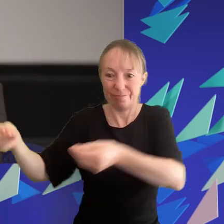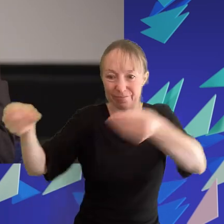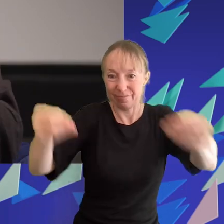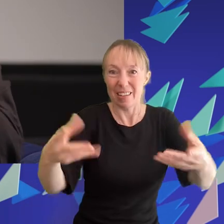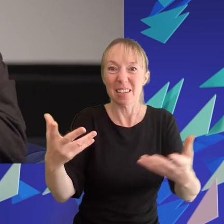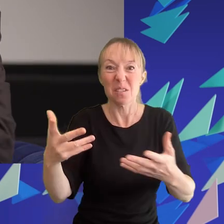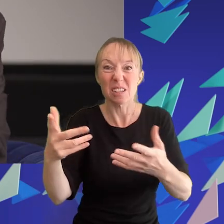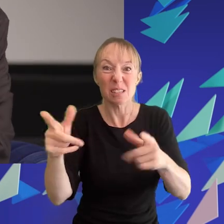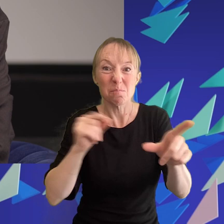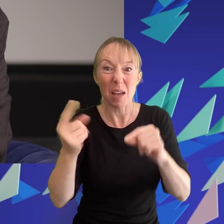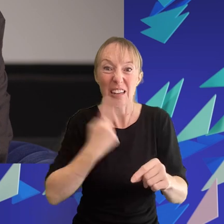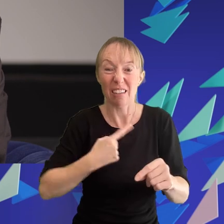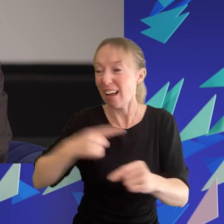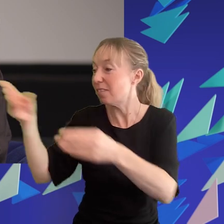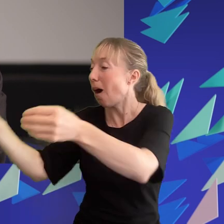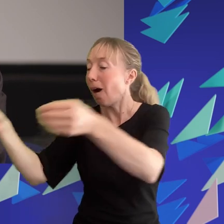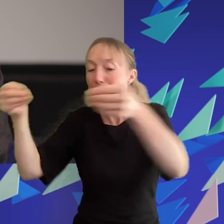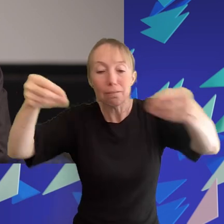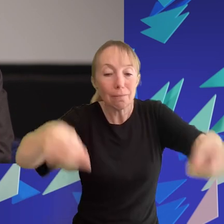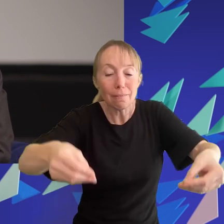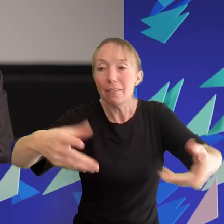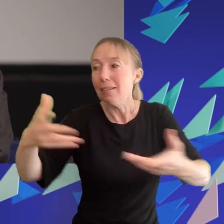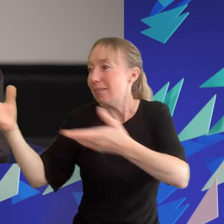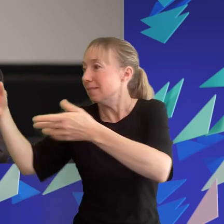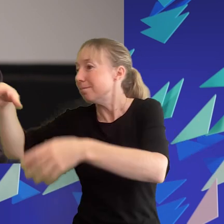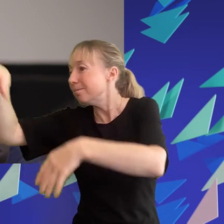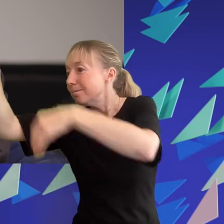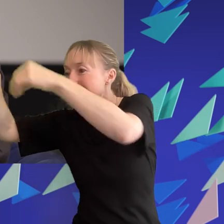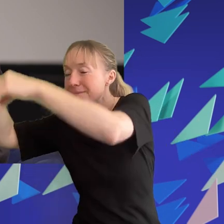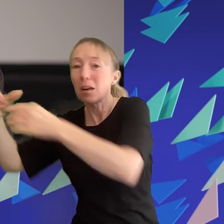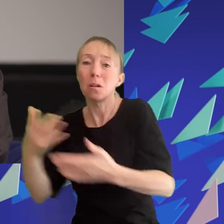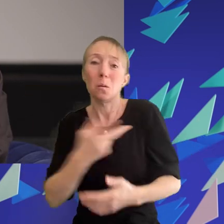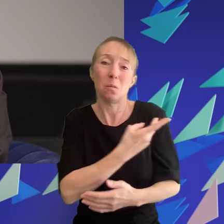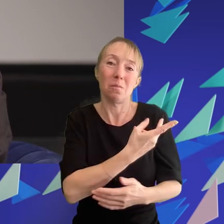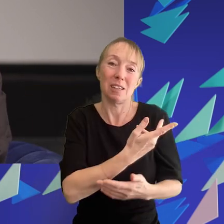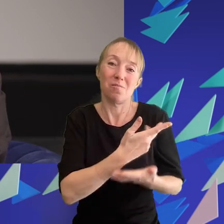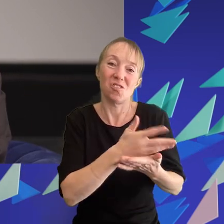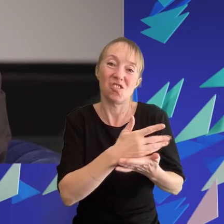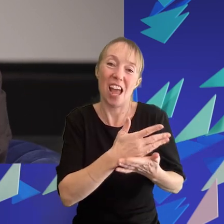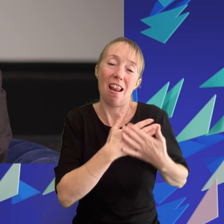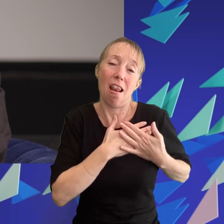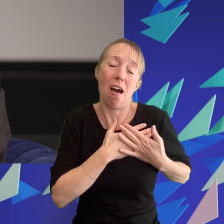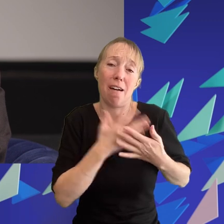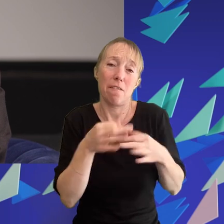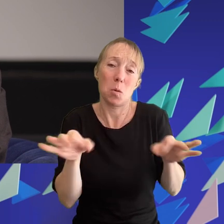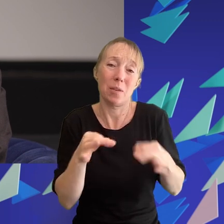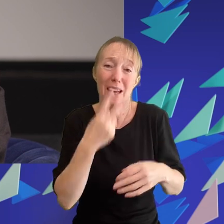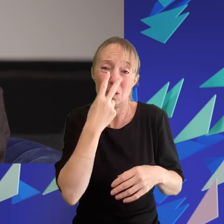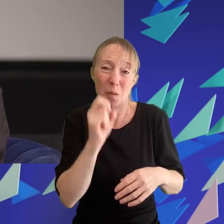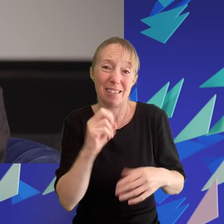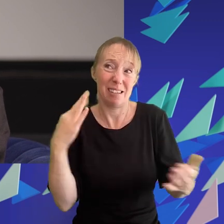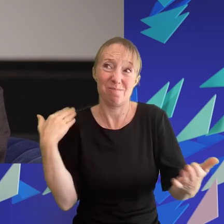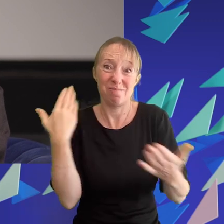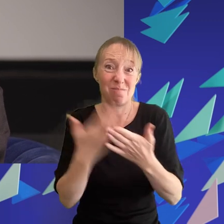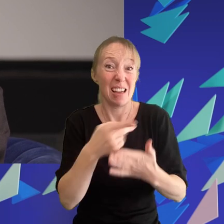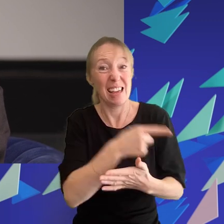hand-picked, pa, pa, pa, and then time. So we share love for music, and since we were 20 years old, we have been friends, and he has been the